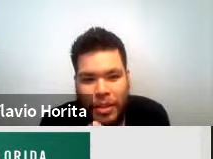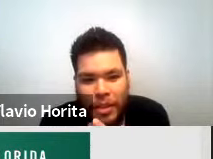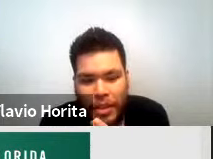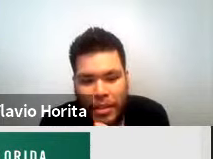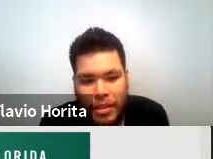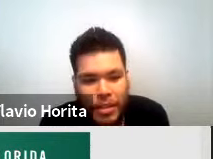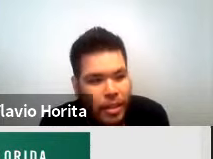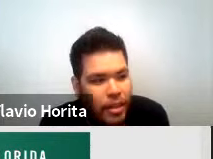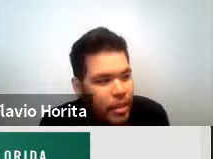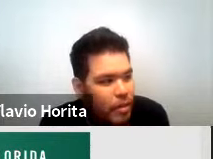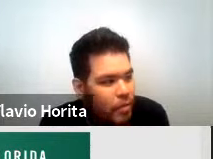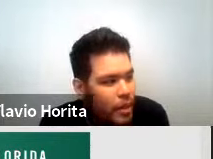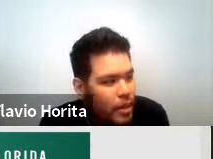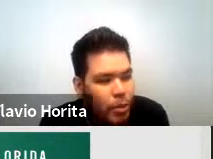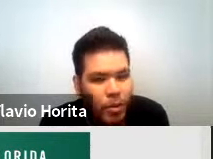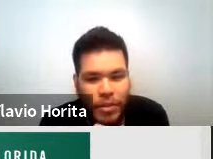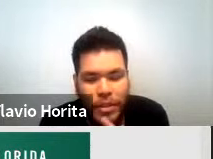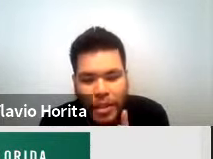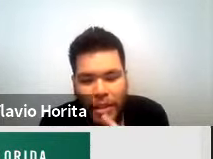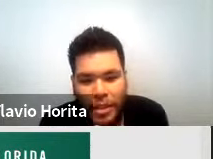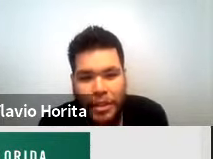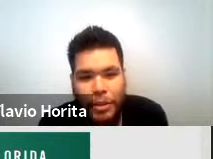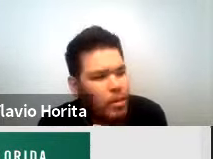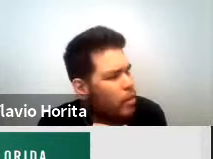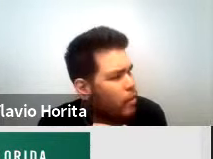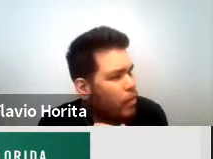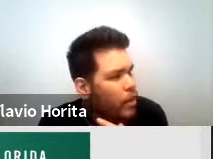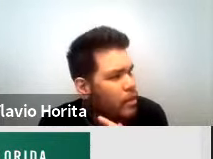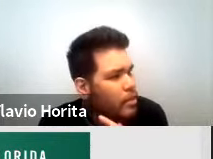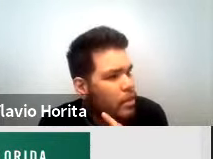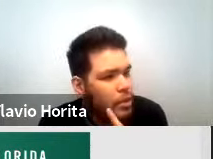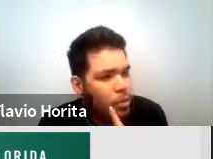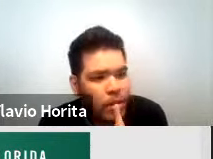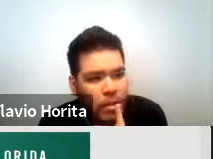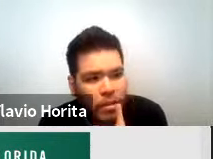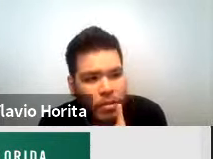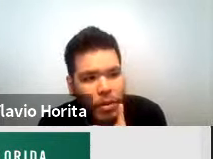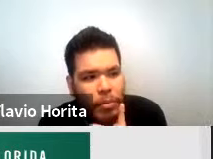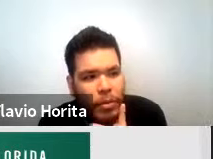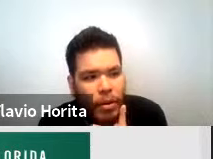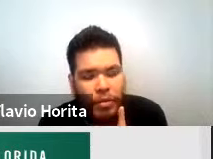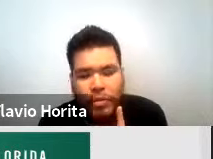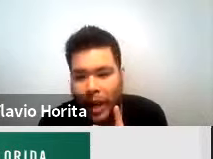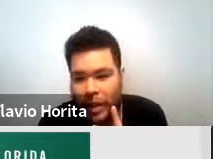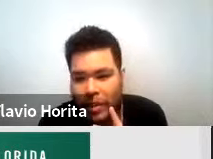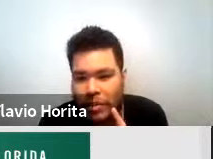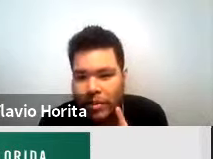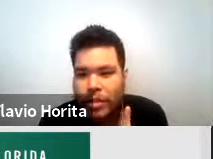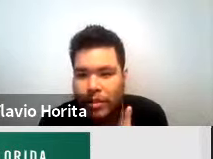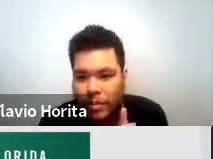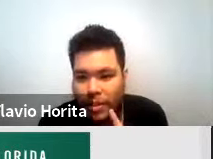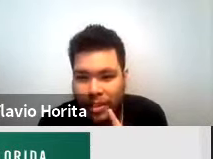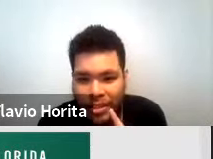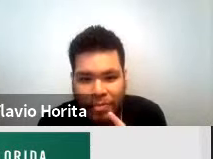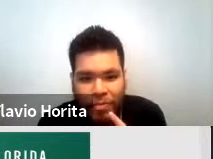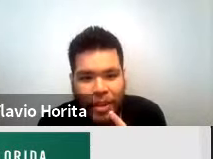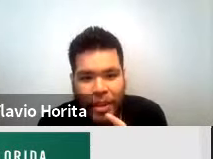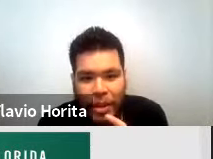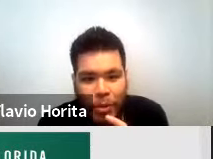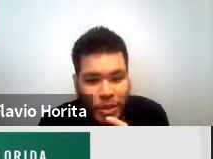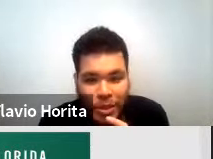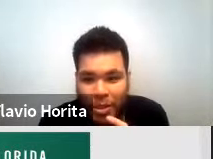also the new, I think is the new one from with Gregor in